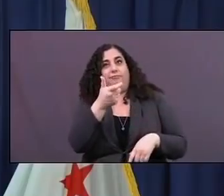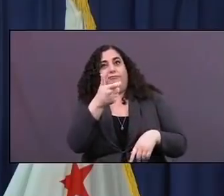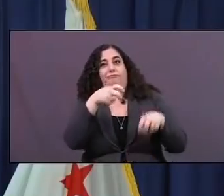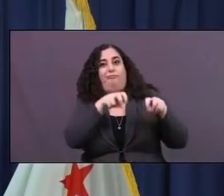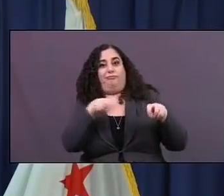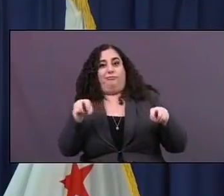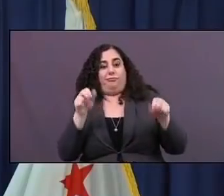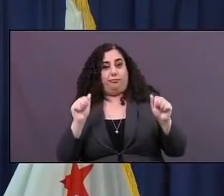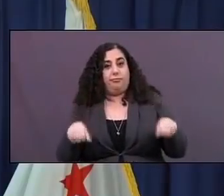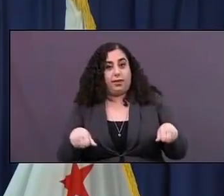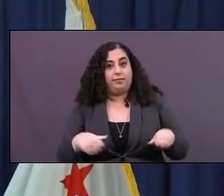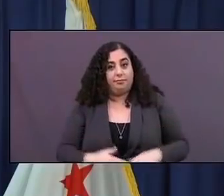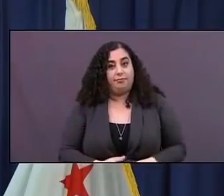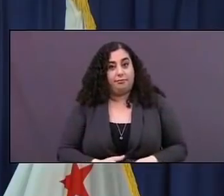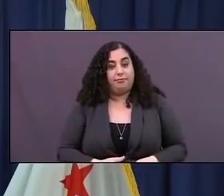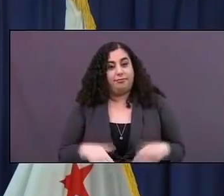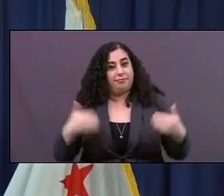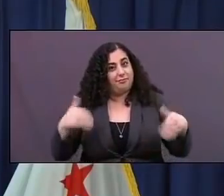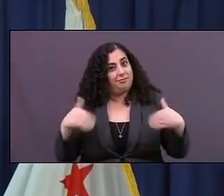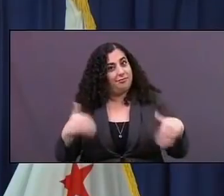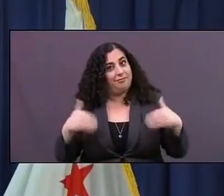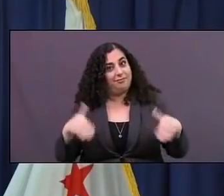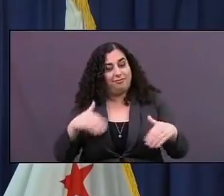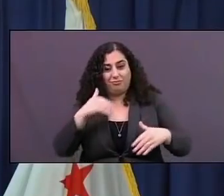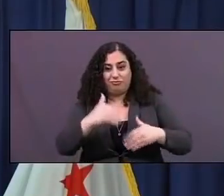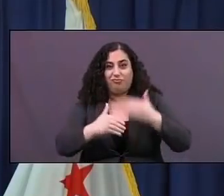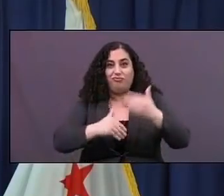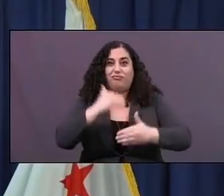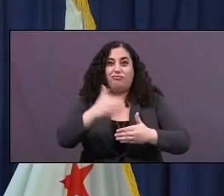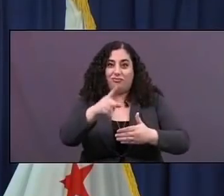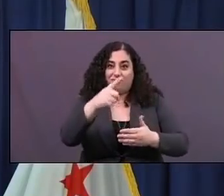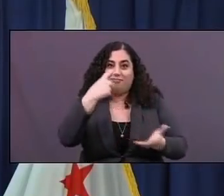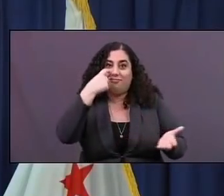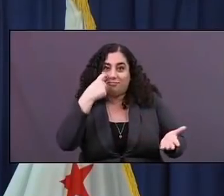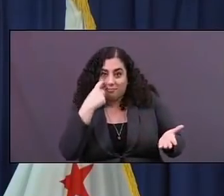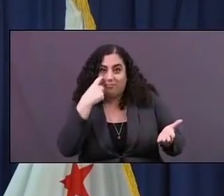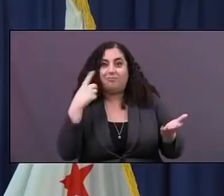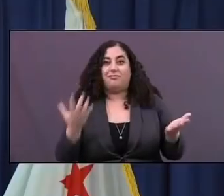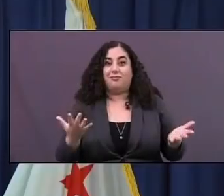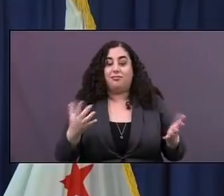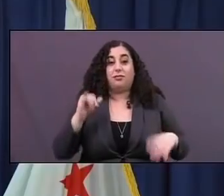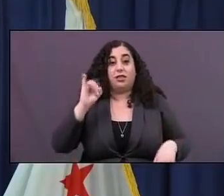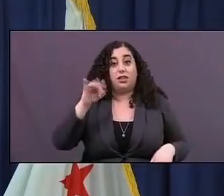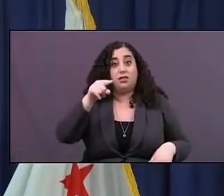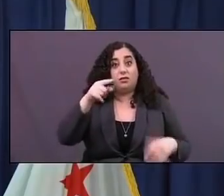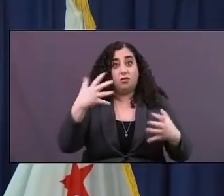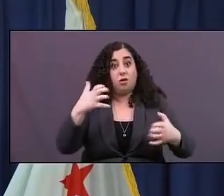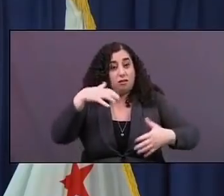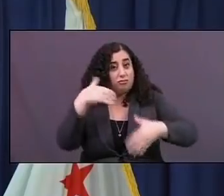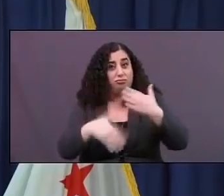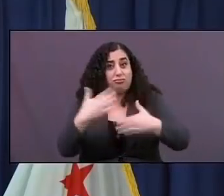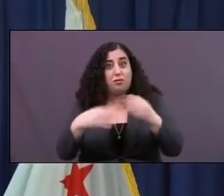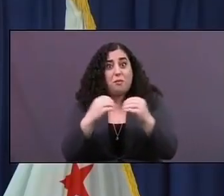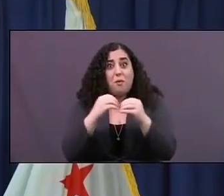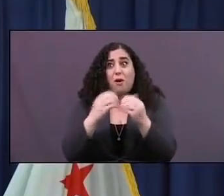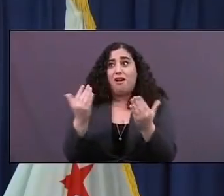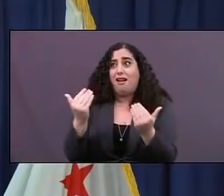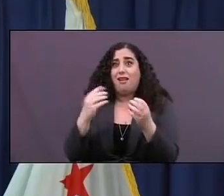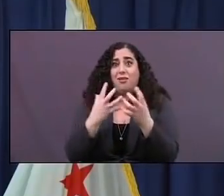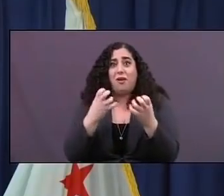forward. And the next steps after this depend not on government. They will depend on each of